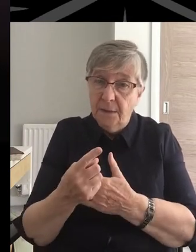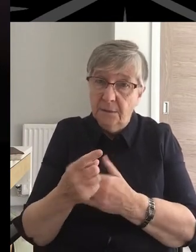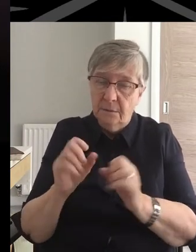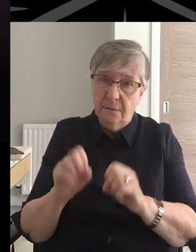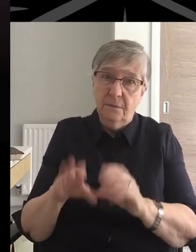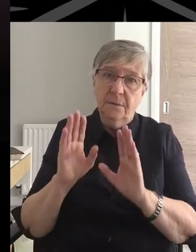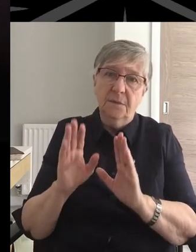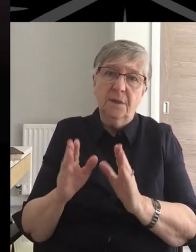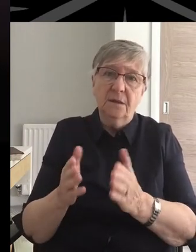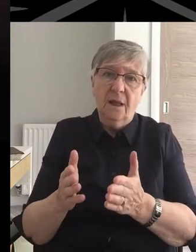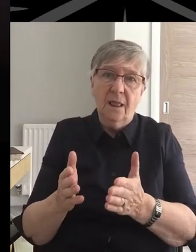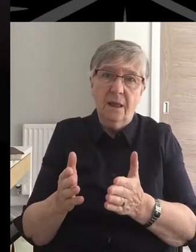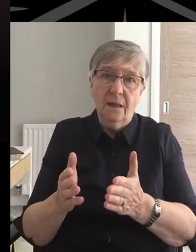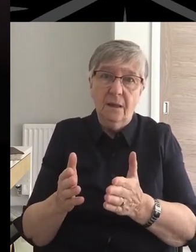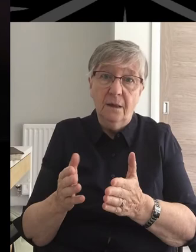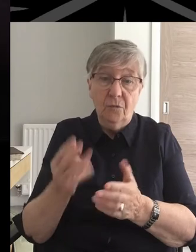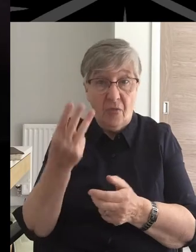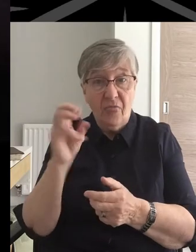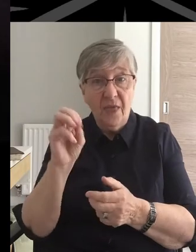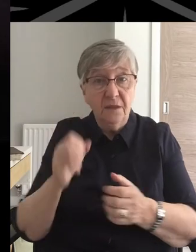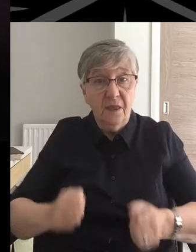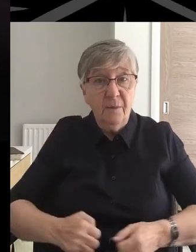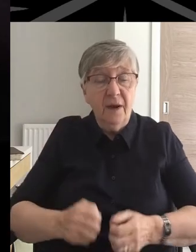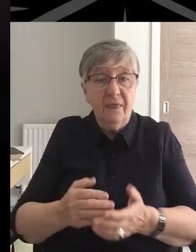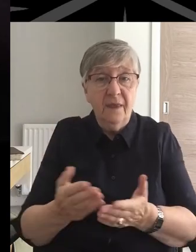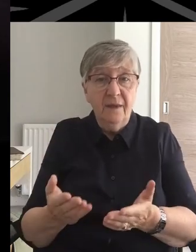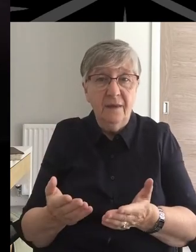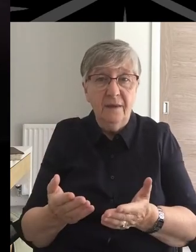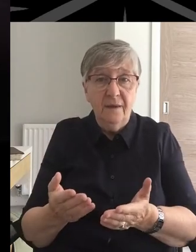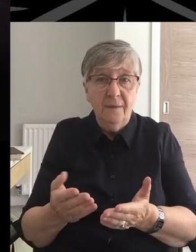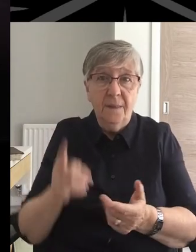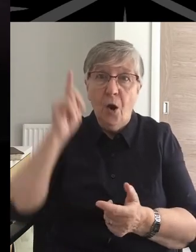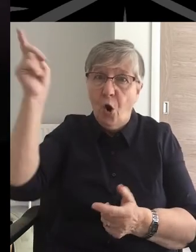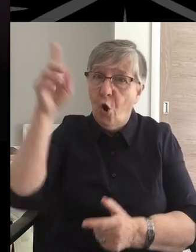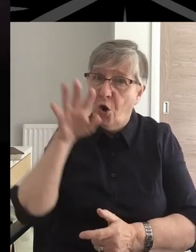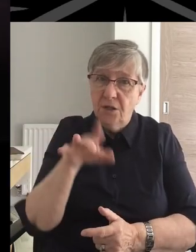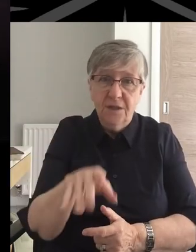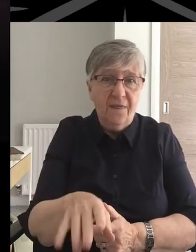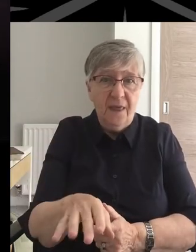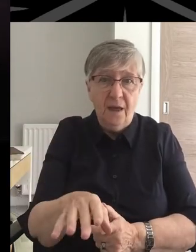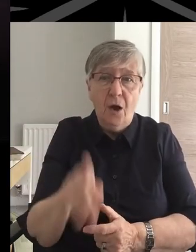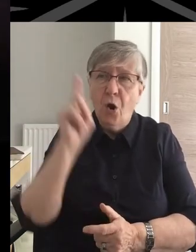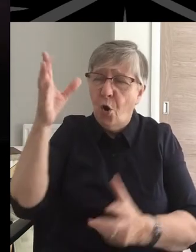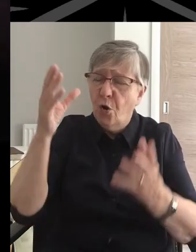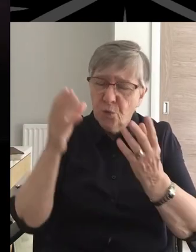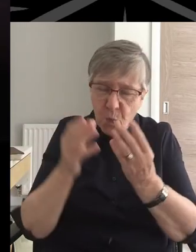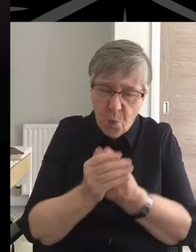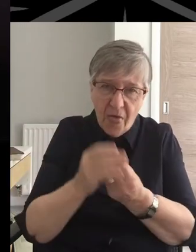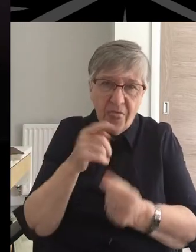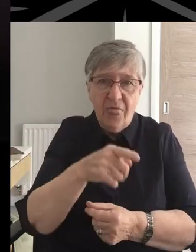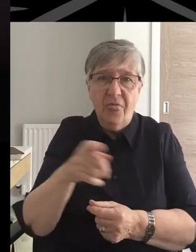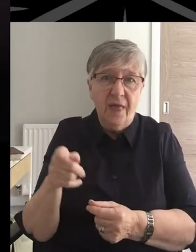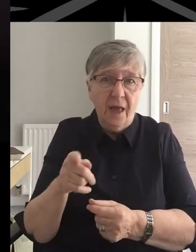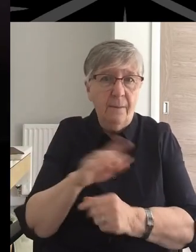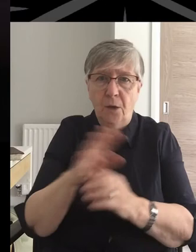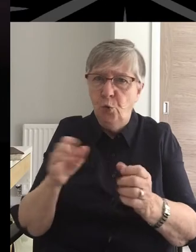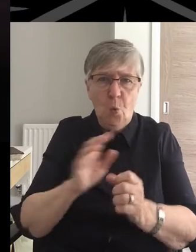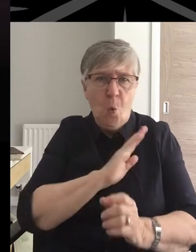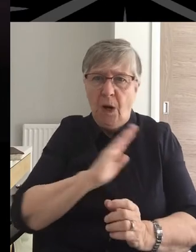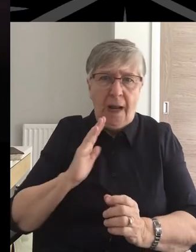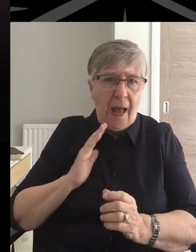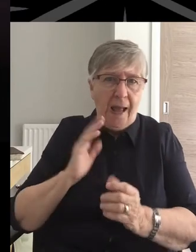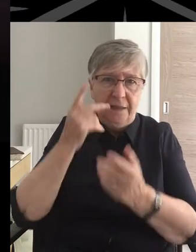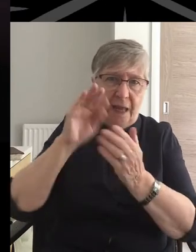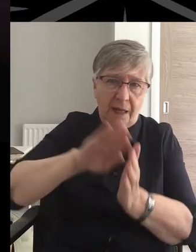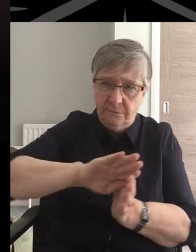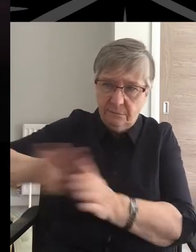suddenly, on his 30th birthday, God is there. God is with them. No border guards can turn him